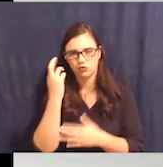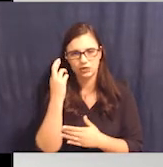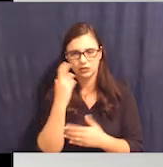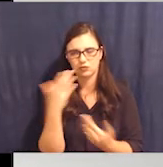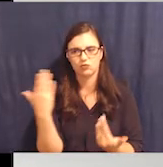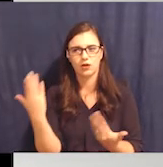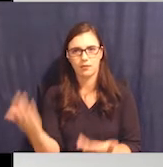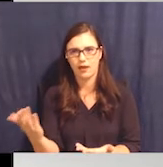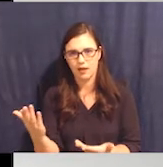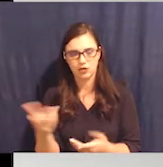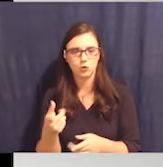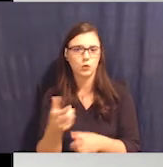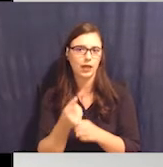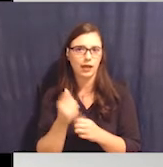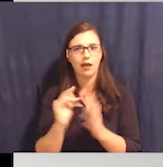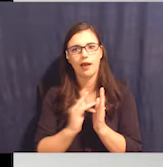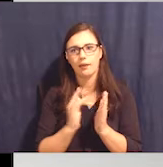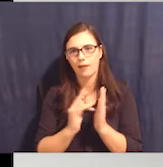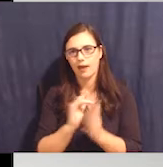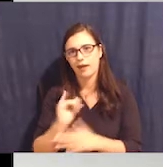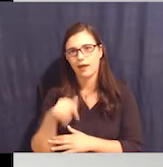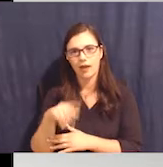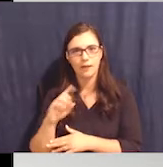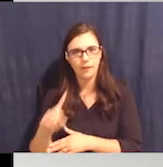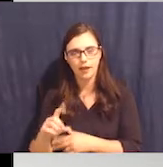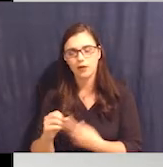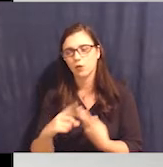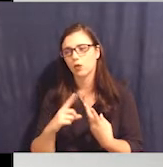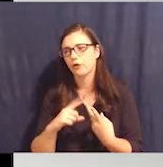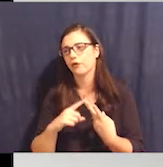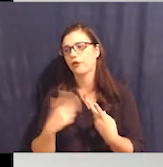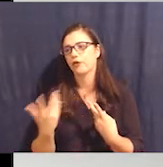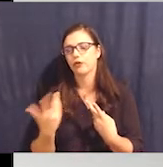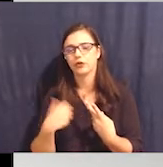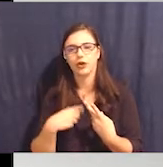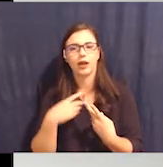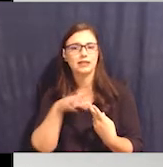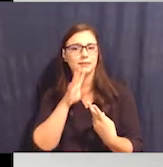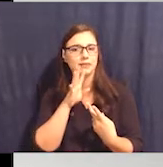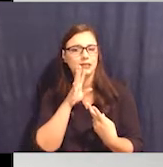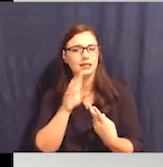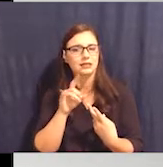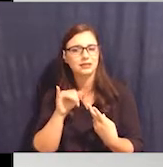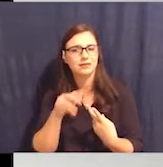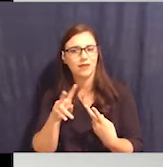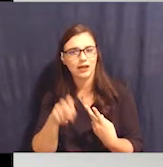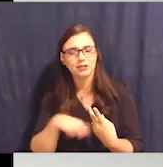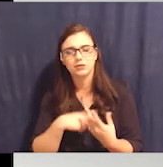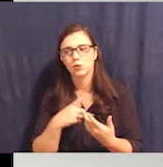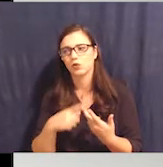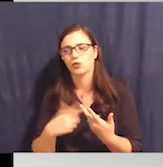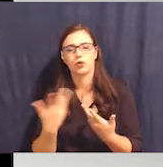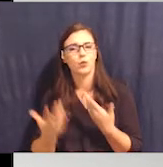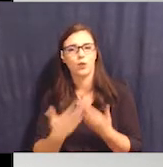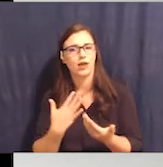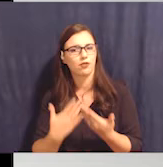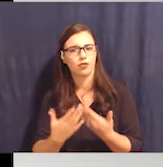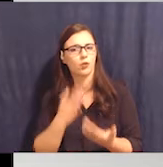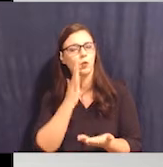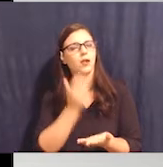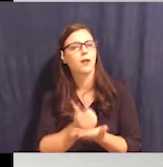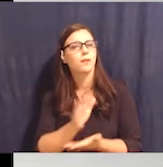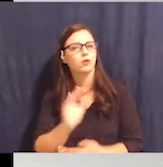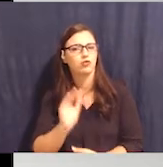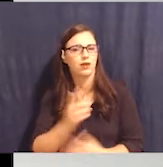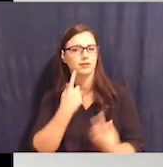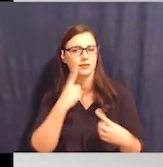what medical reason, that you get an iPad or a speaking device or whatever it is